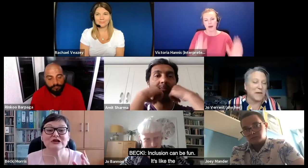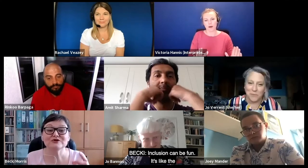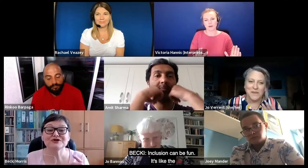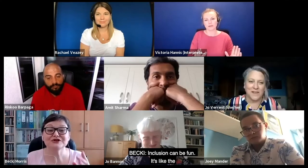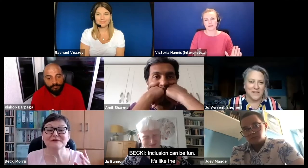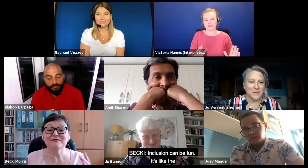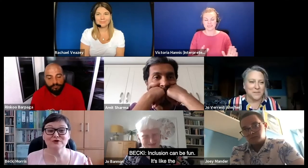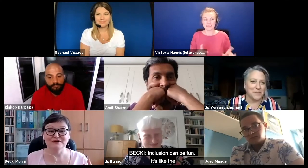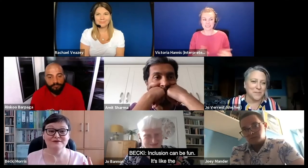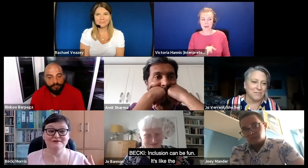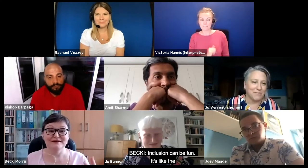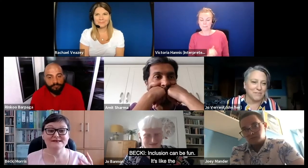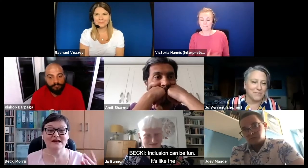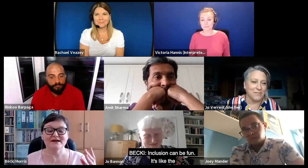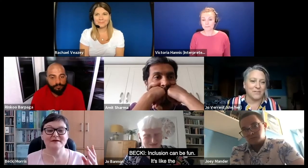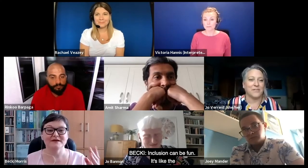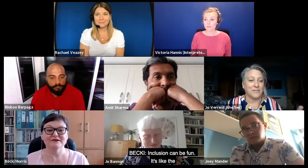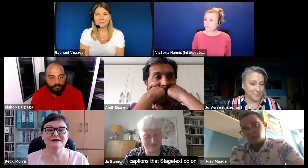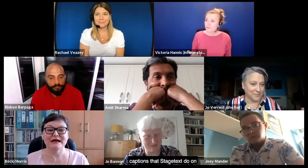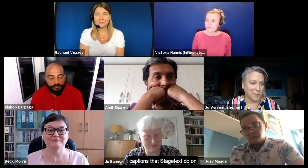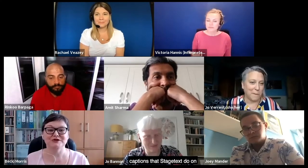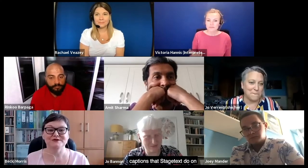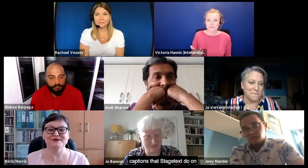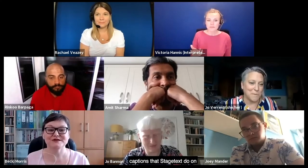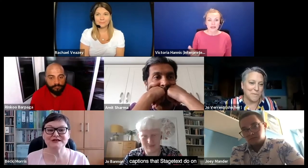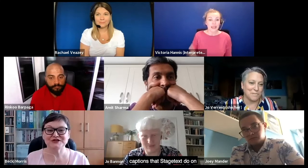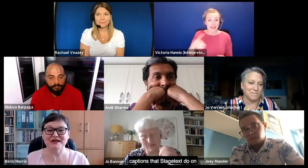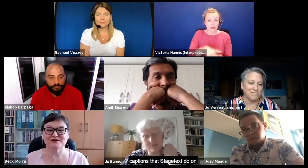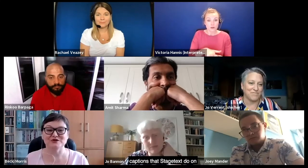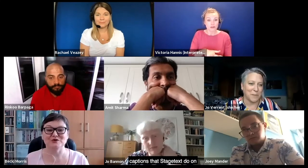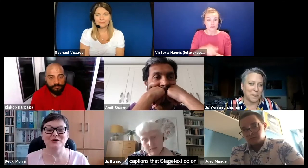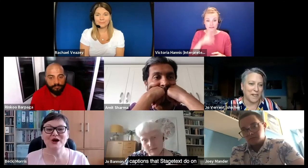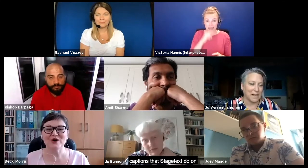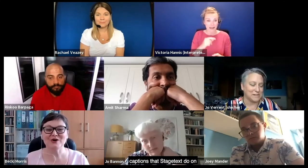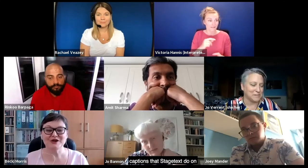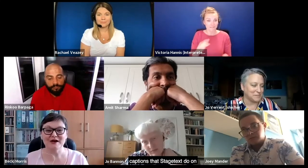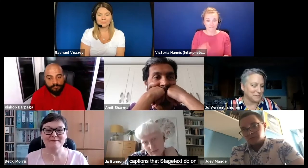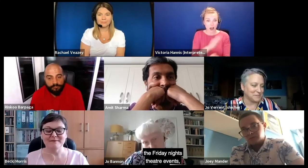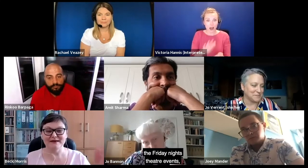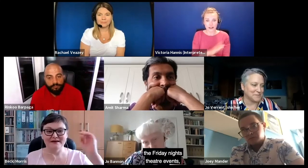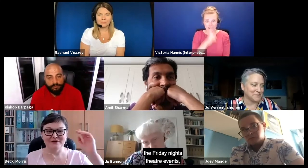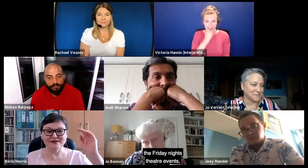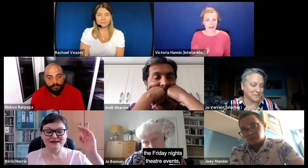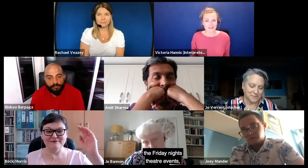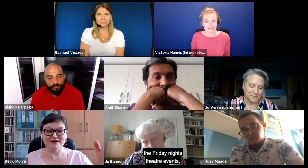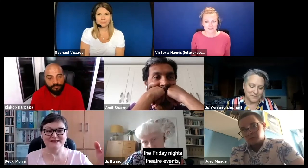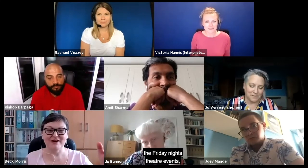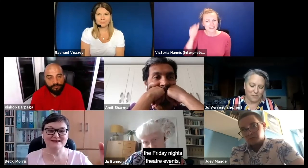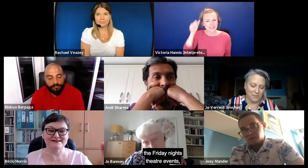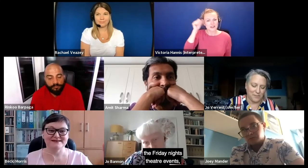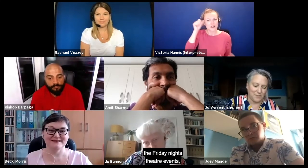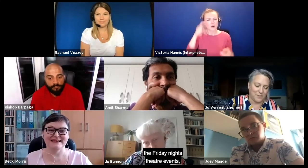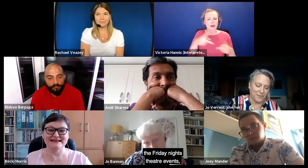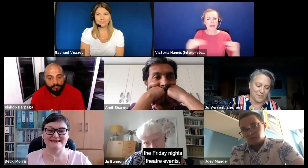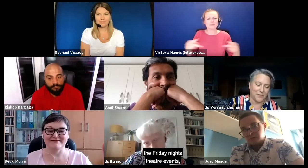And inclusion can be fun. It's like the captions that stage techs do on the Friday